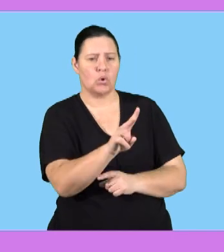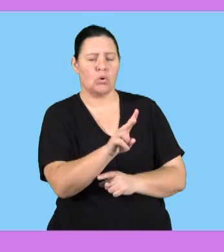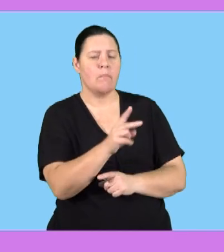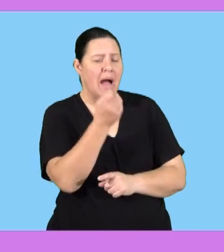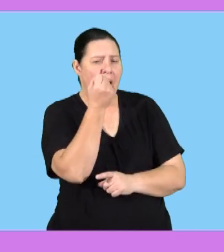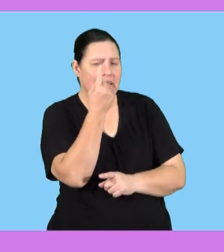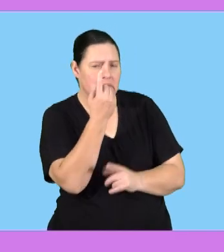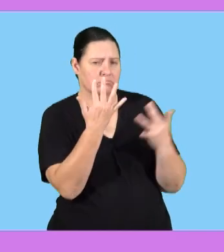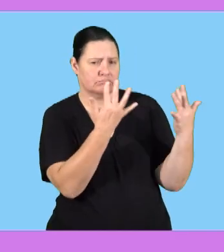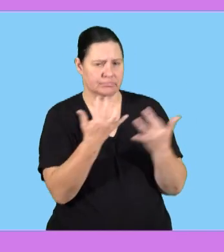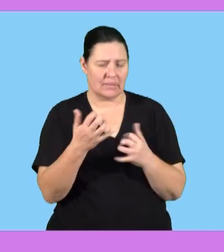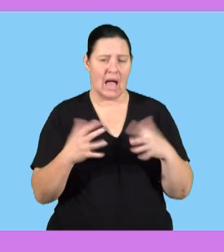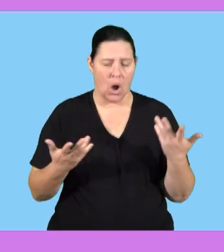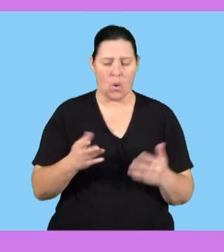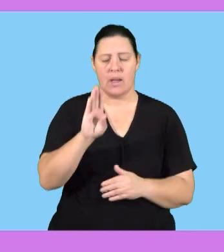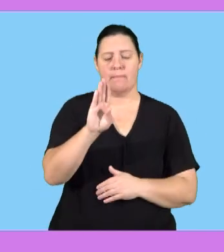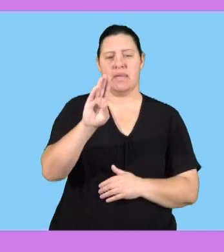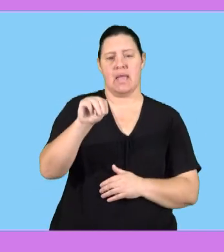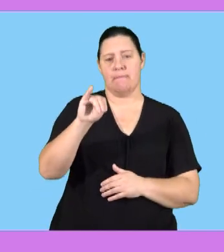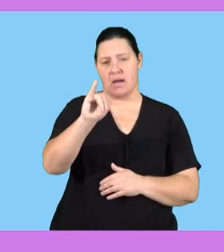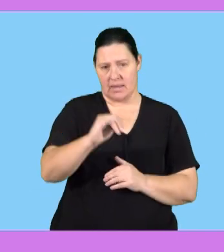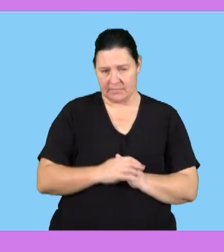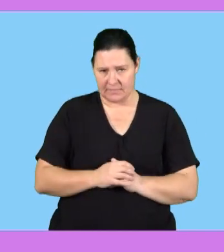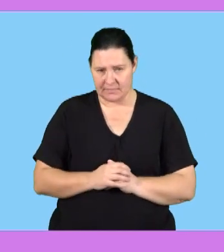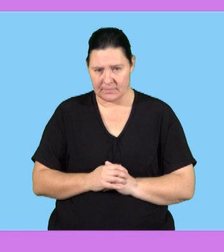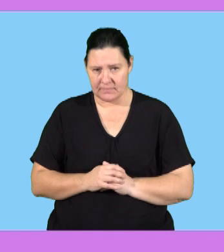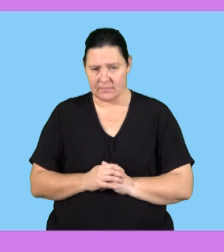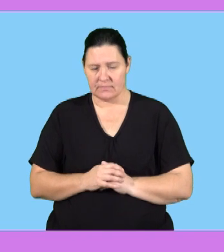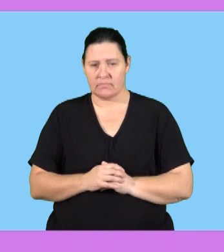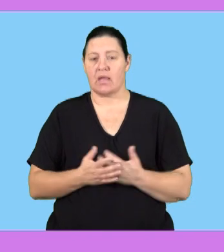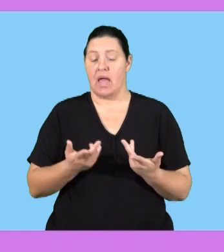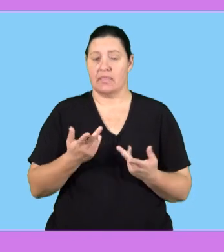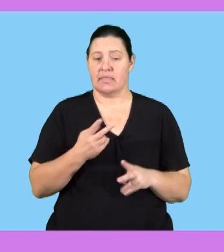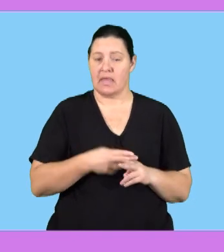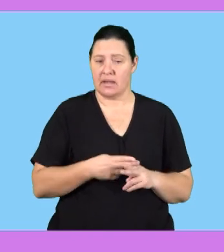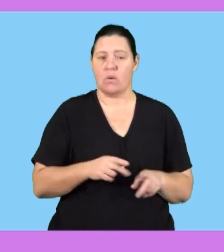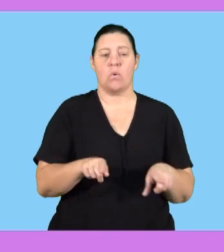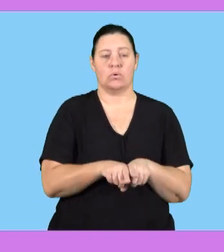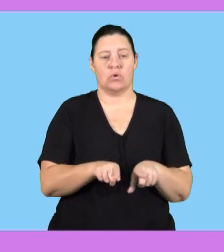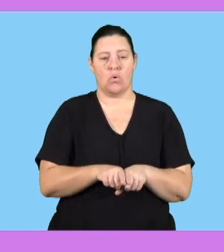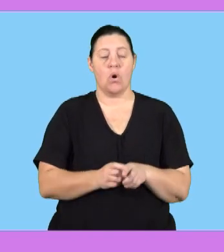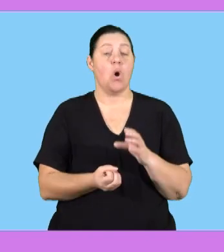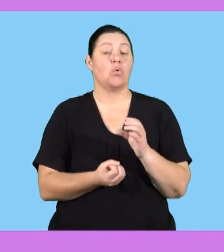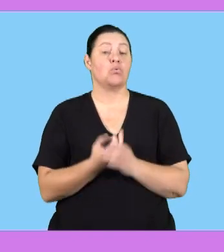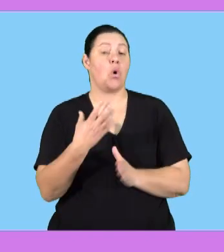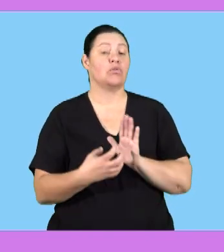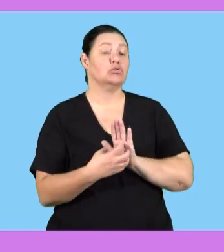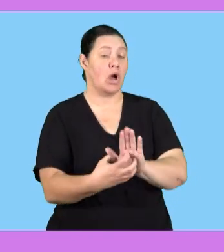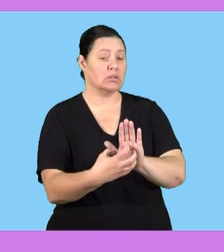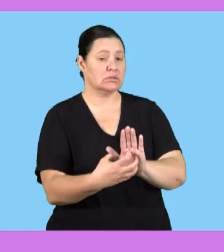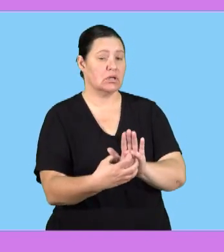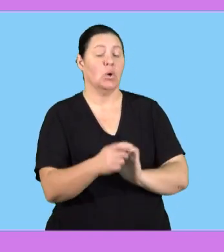at understanding and performing calculations based on BMI. And then also important is to